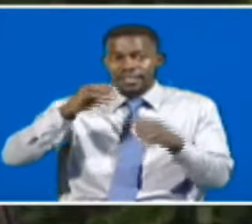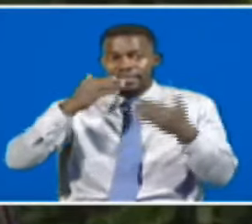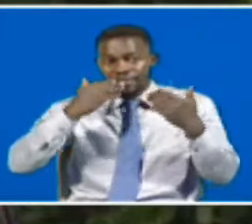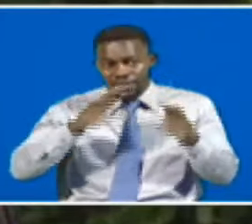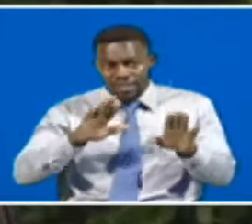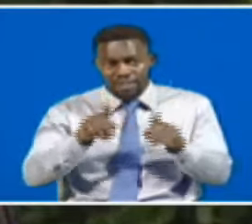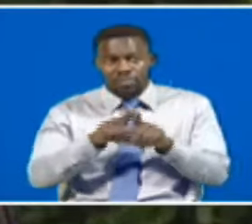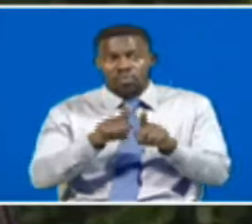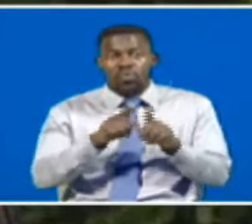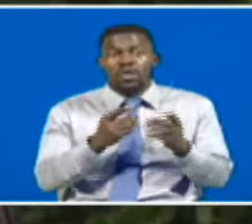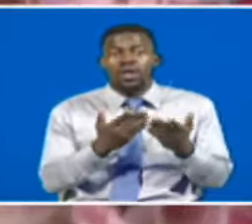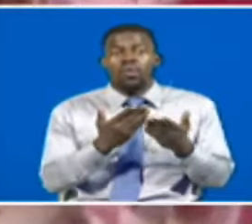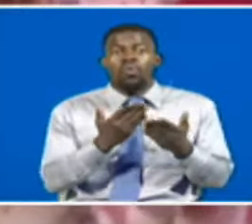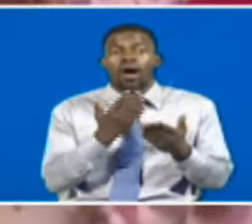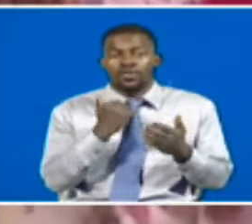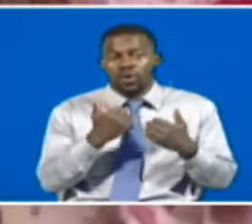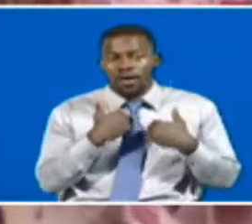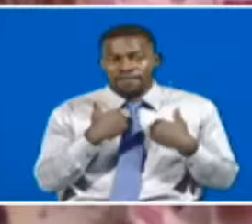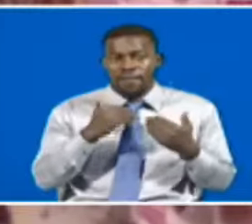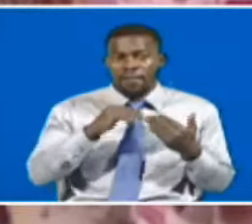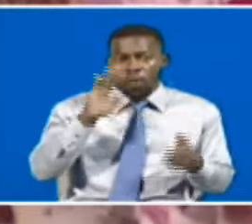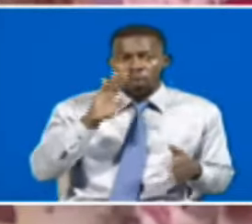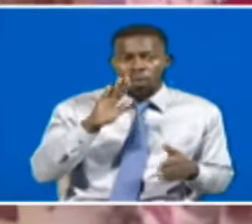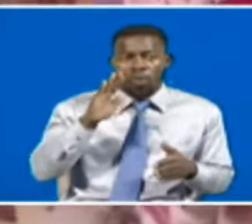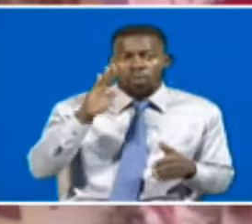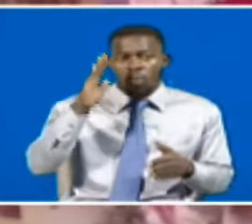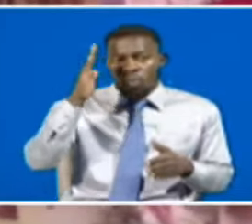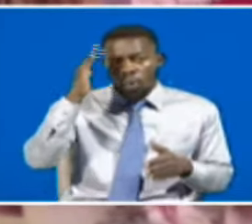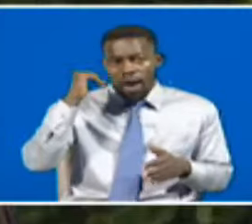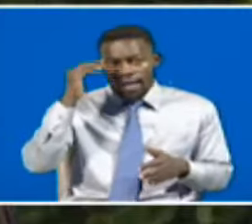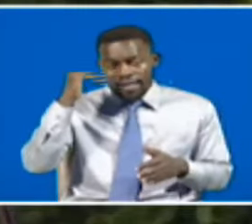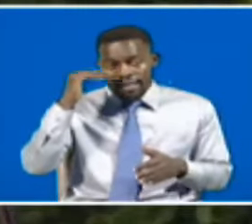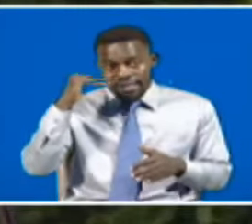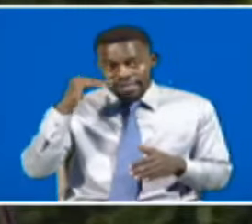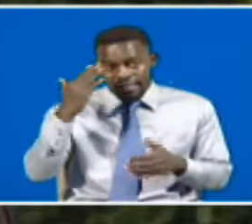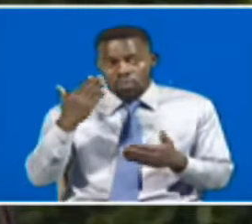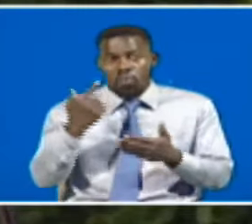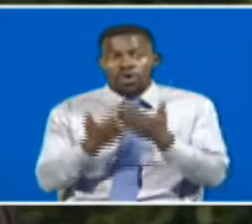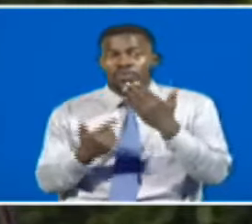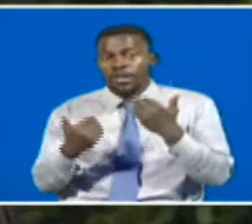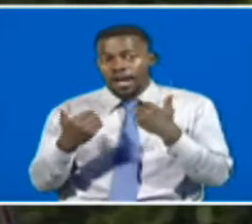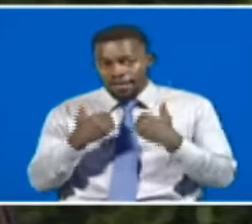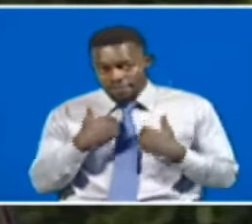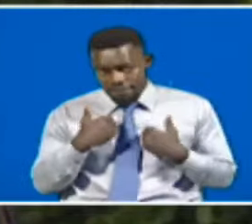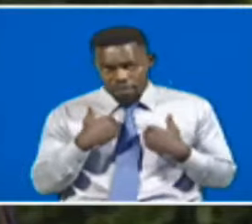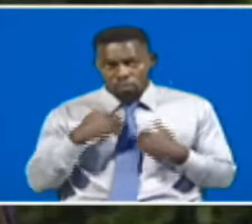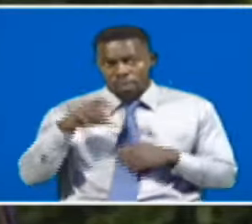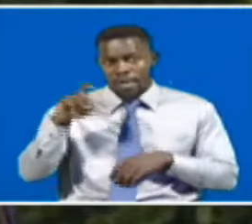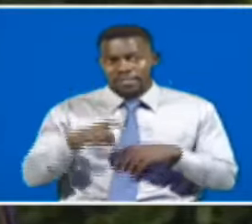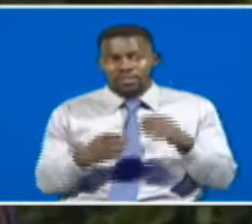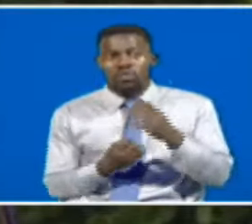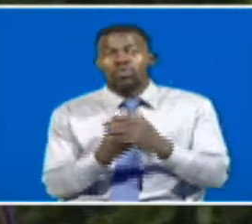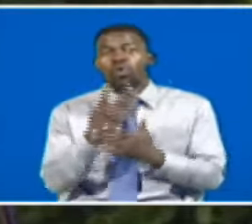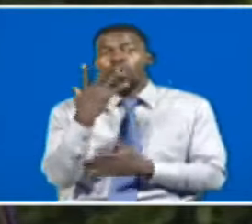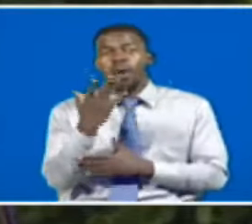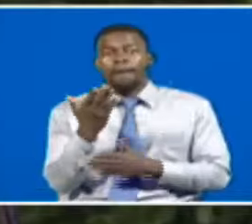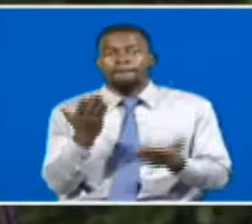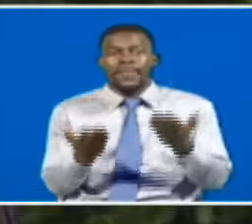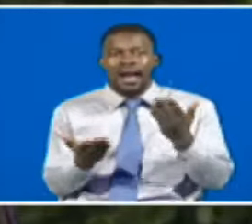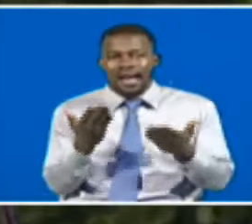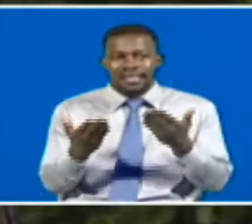we don't spend or distribute all our revenues and surplus. We retain to grow our balance sheet, and